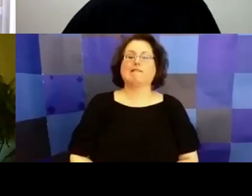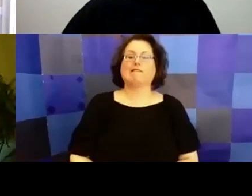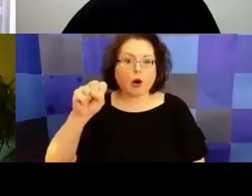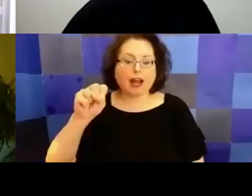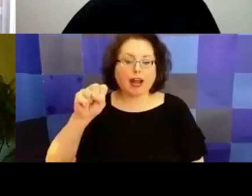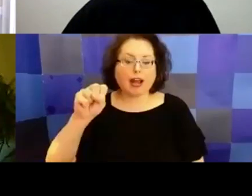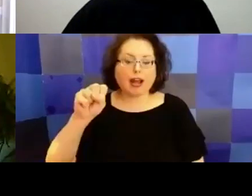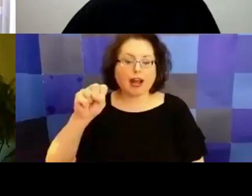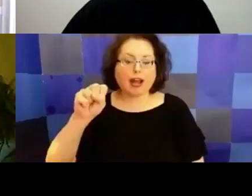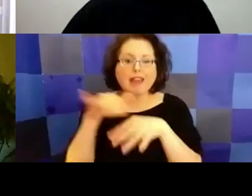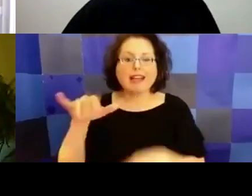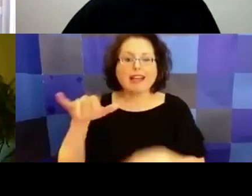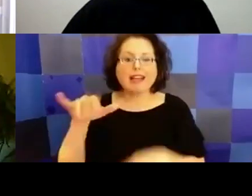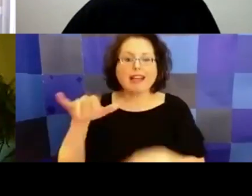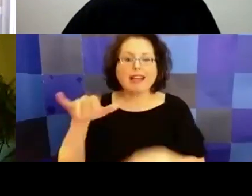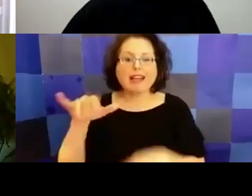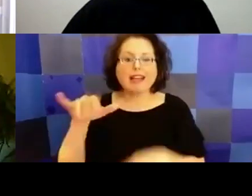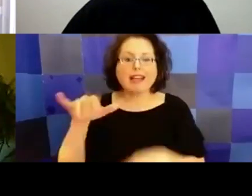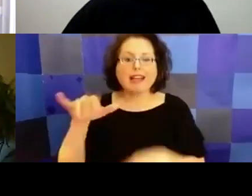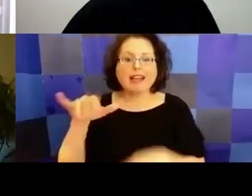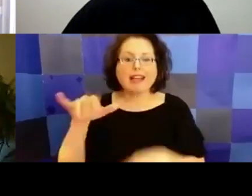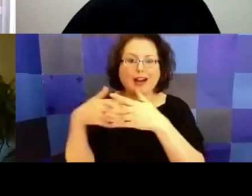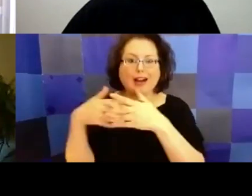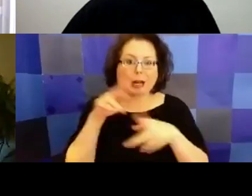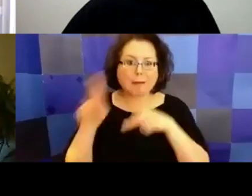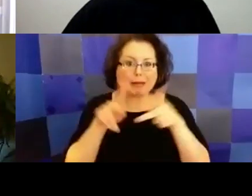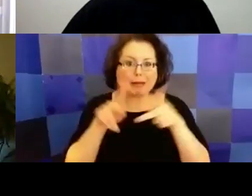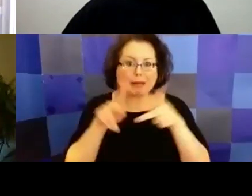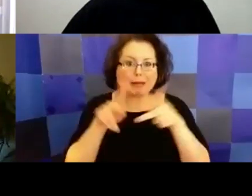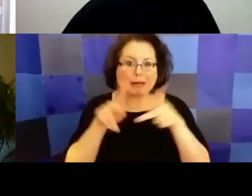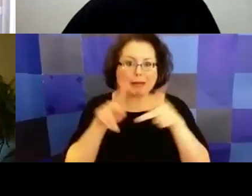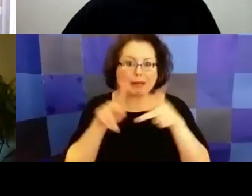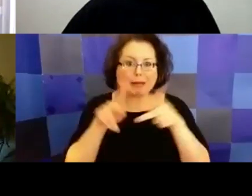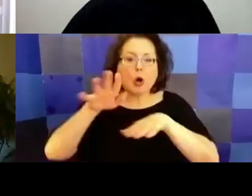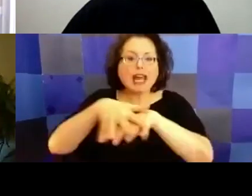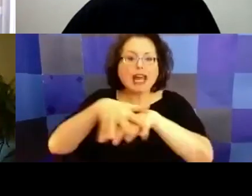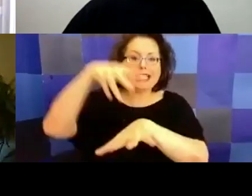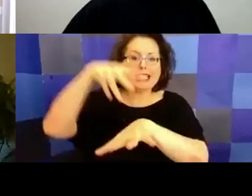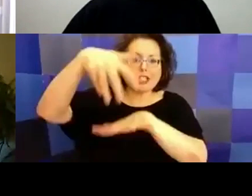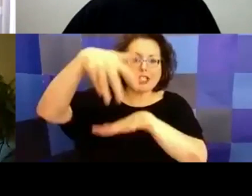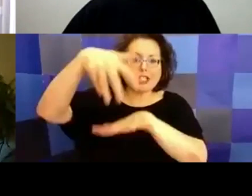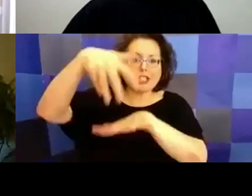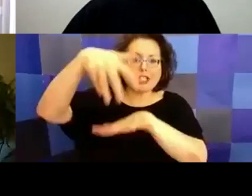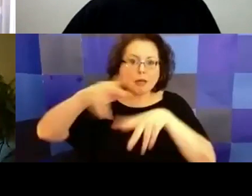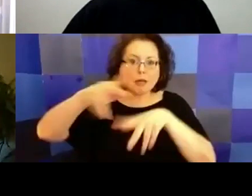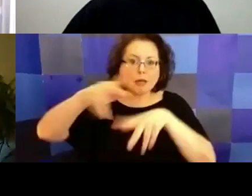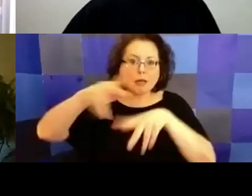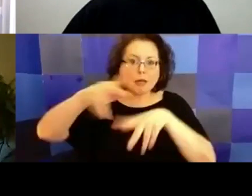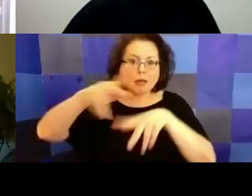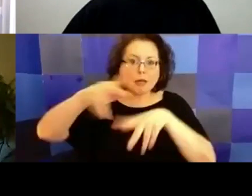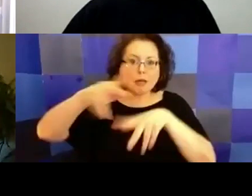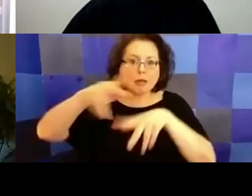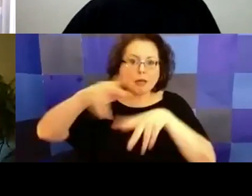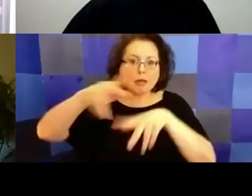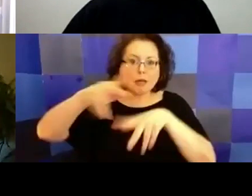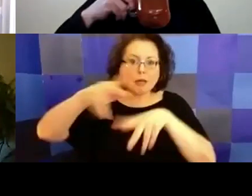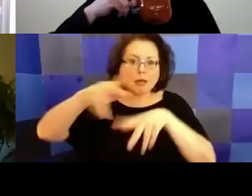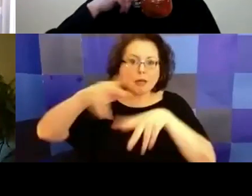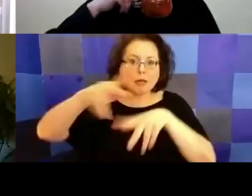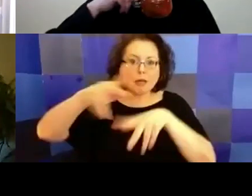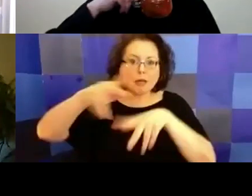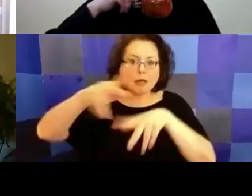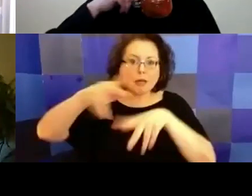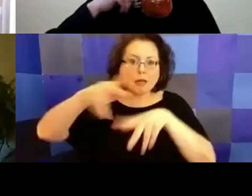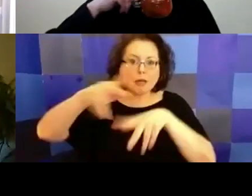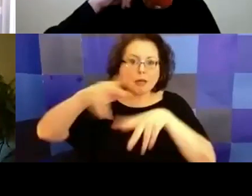American people. Our people, the indigenous people of America, such as myself, are born